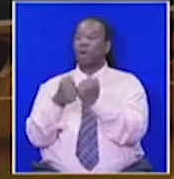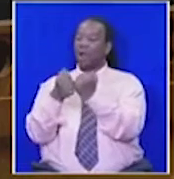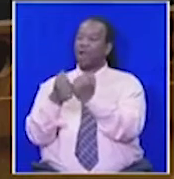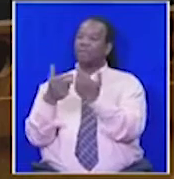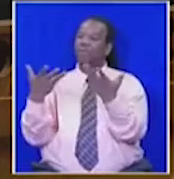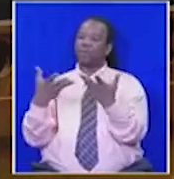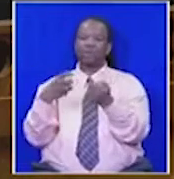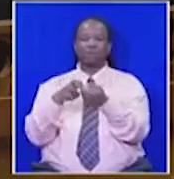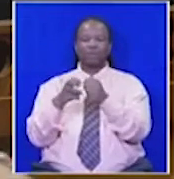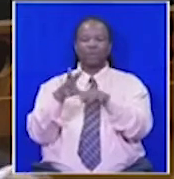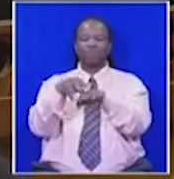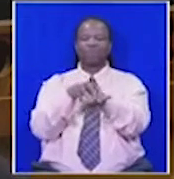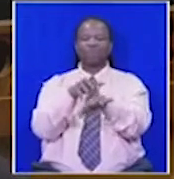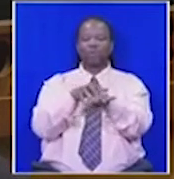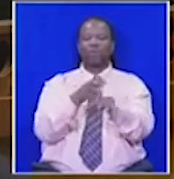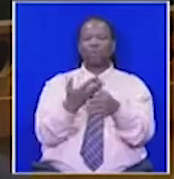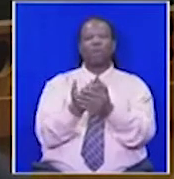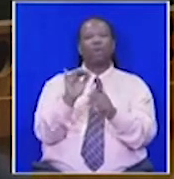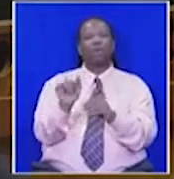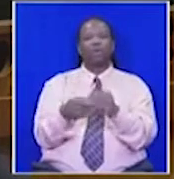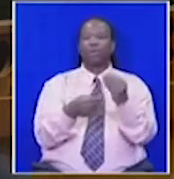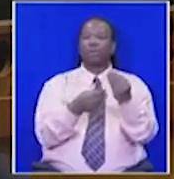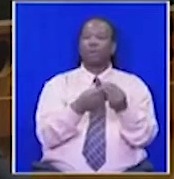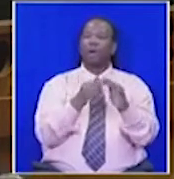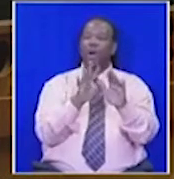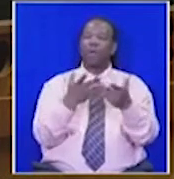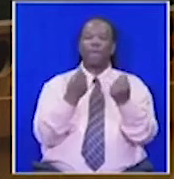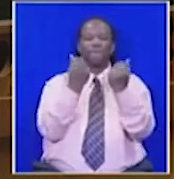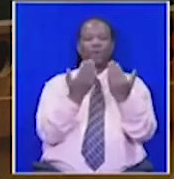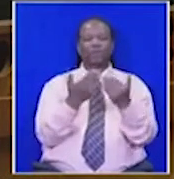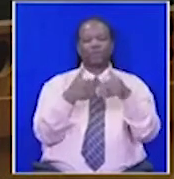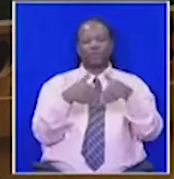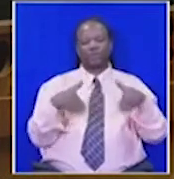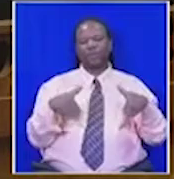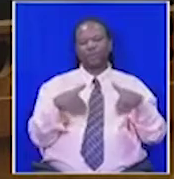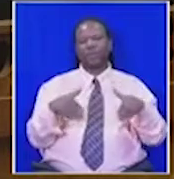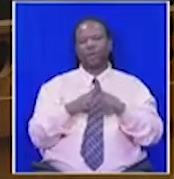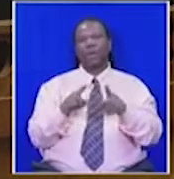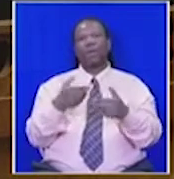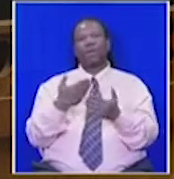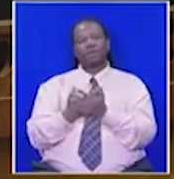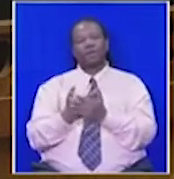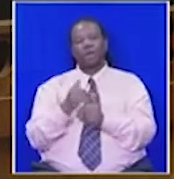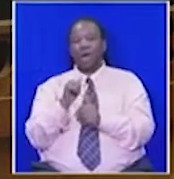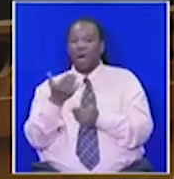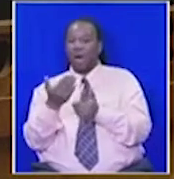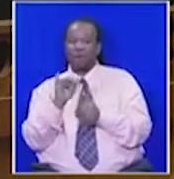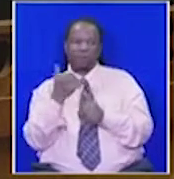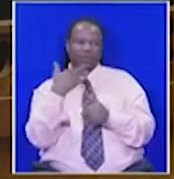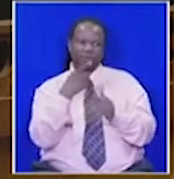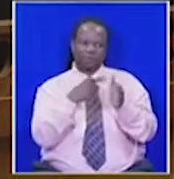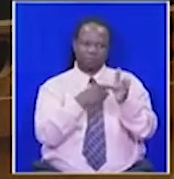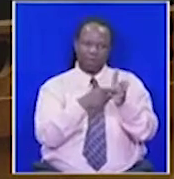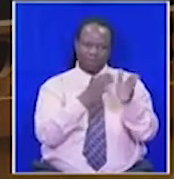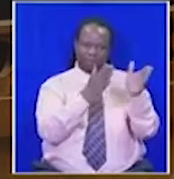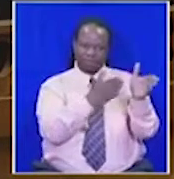ensured our budget proposals were budget neutral. In other words, they could have been funded by reprioritizing expenditure within